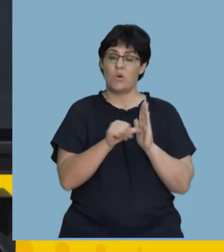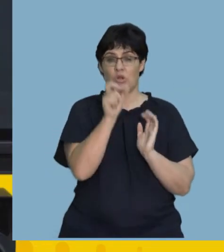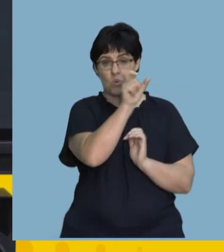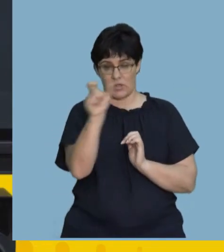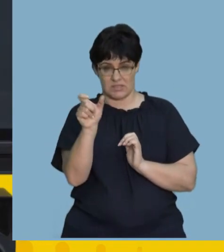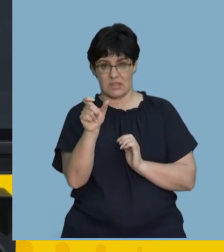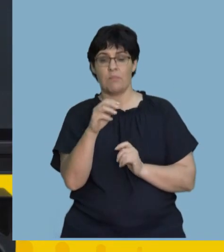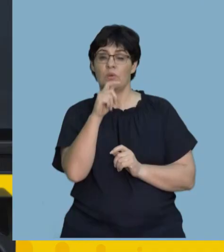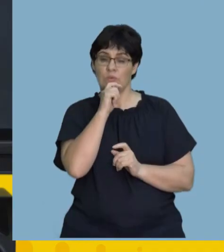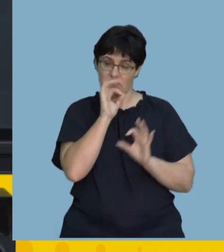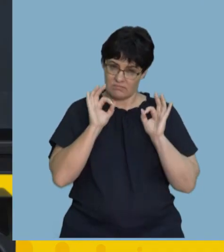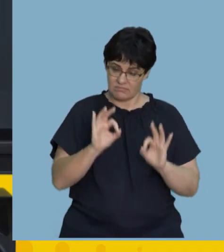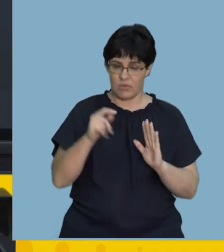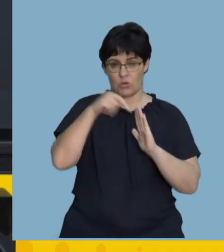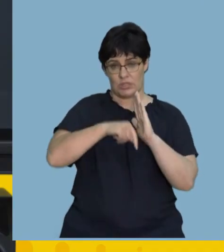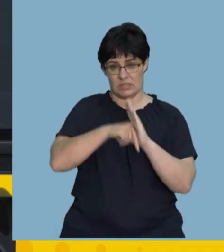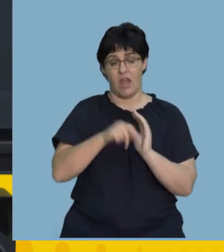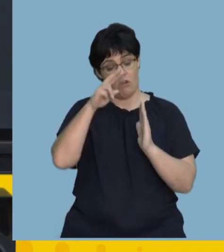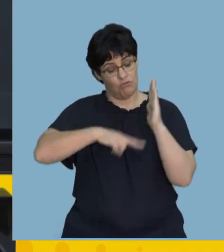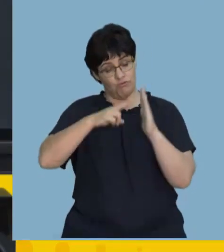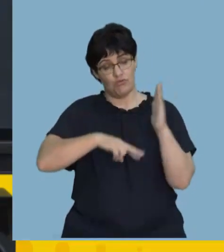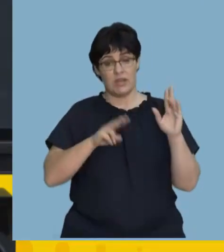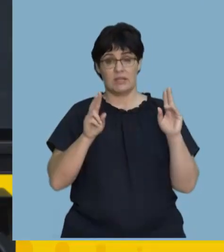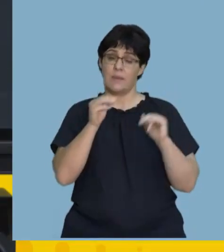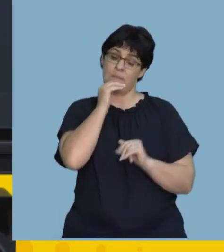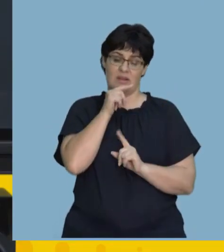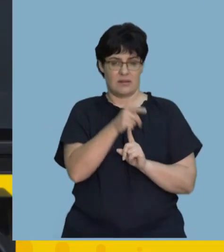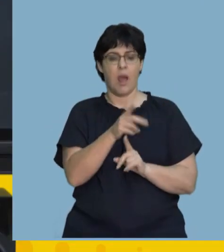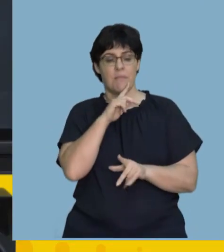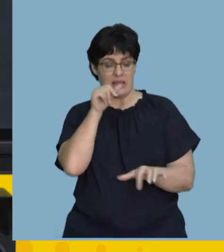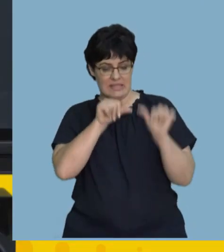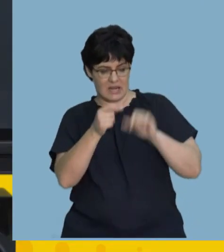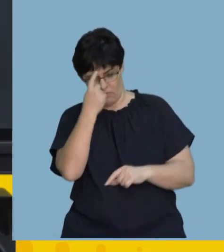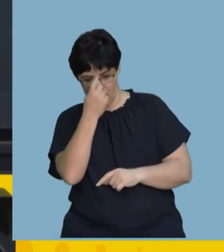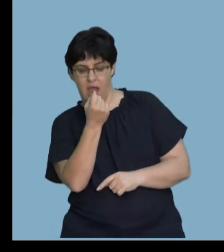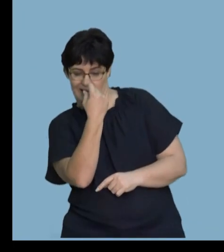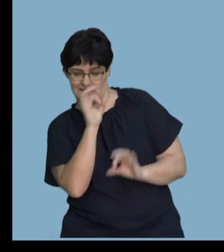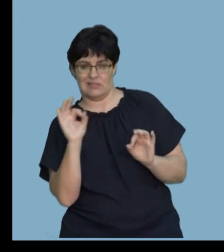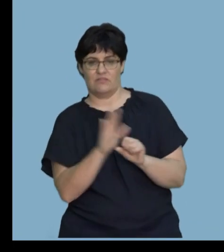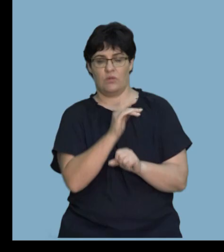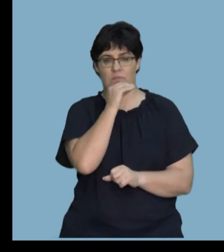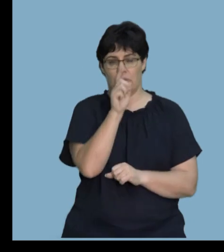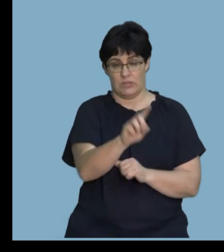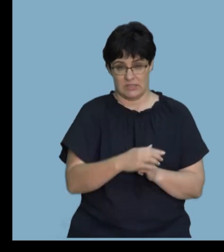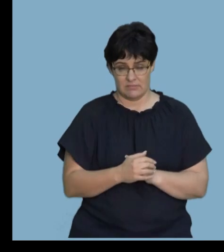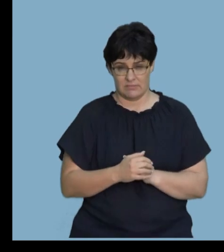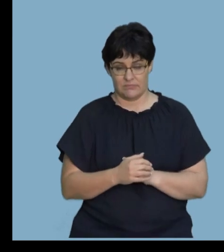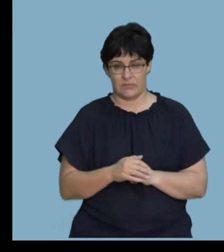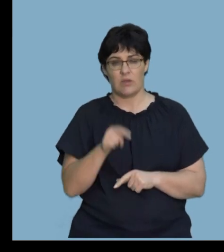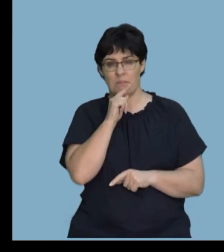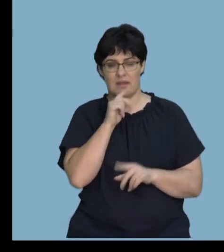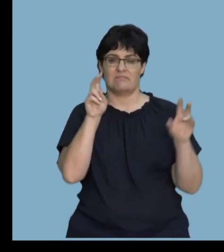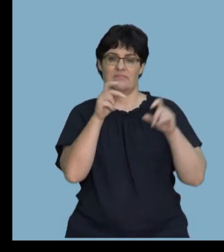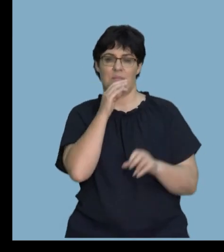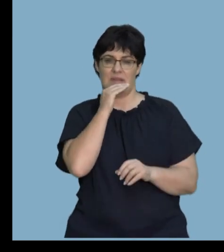correct context. When you read your definition, it should make scientific sense even to you, okay? So that's basically the definition, all